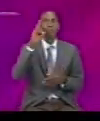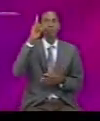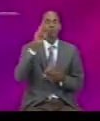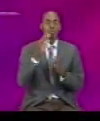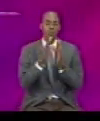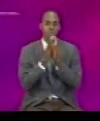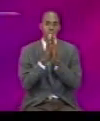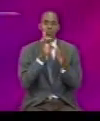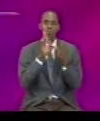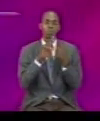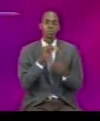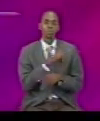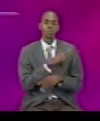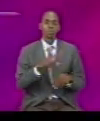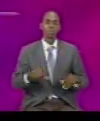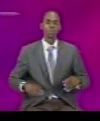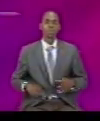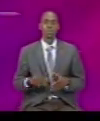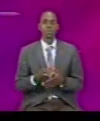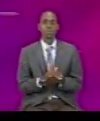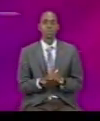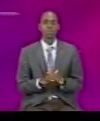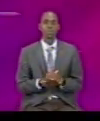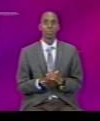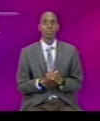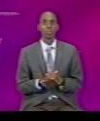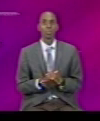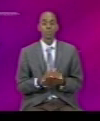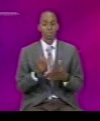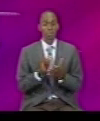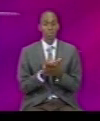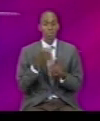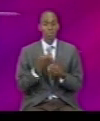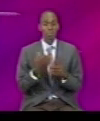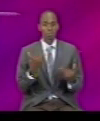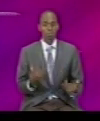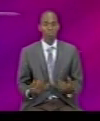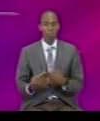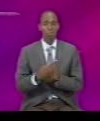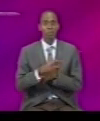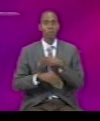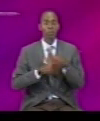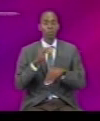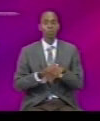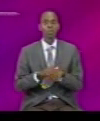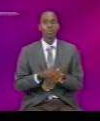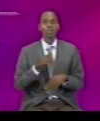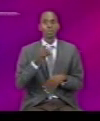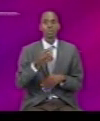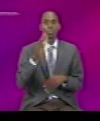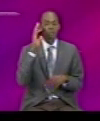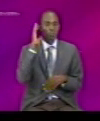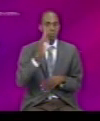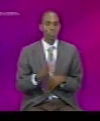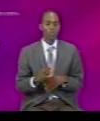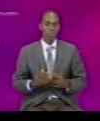our mouth and talk to the Lord. That as from this moment, we'll be living only for his